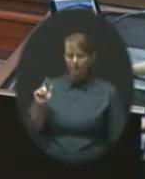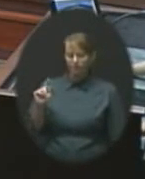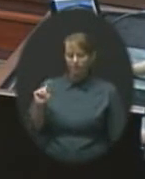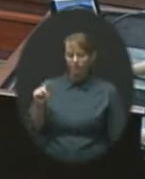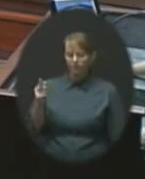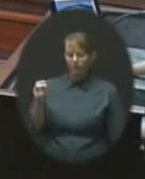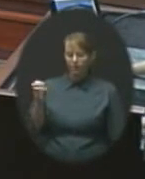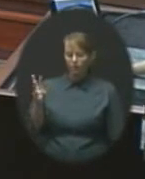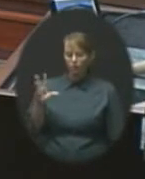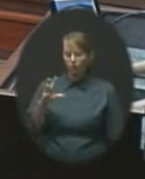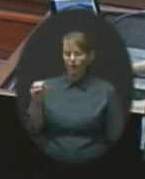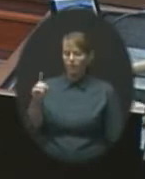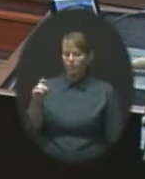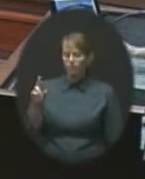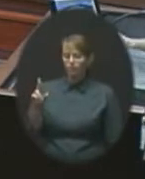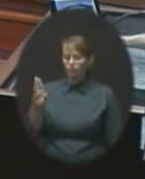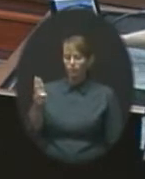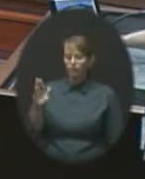and Dr. Banikowski.